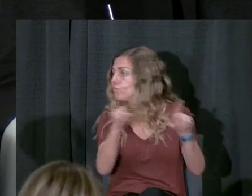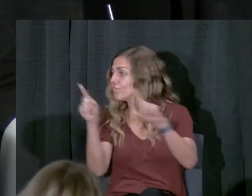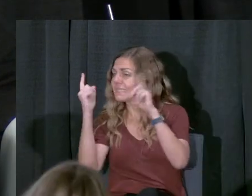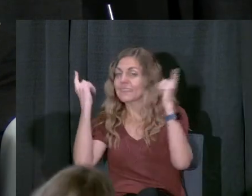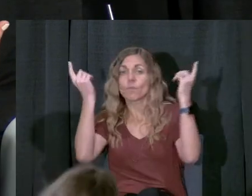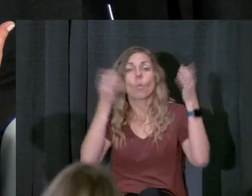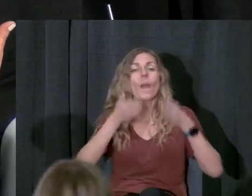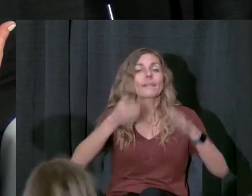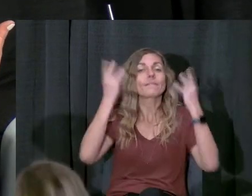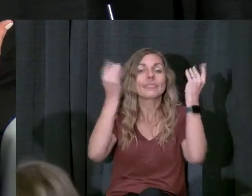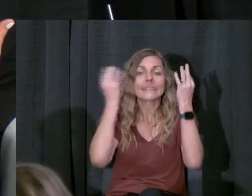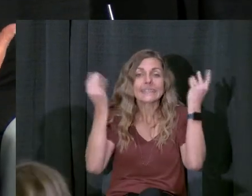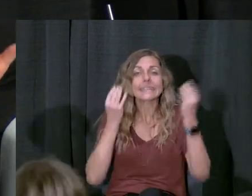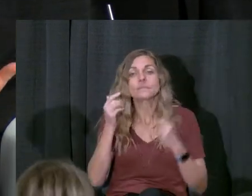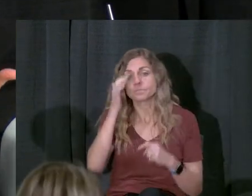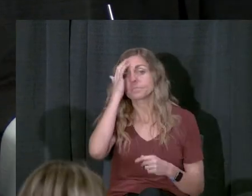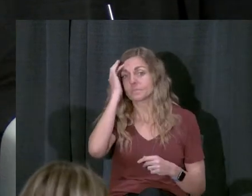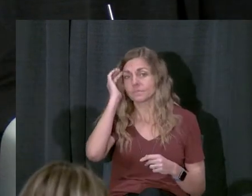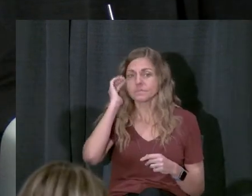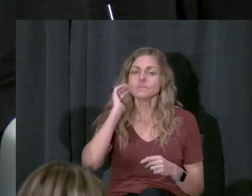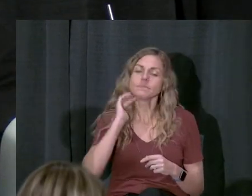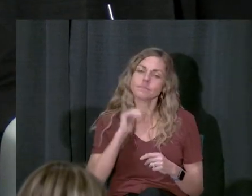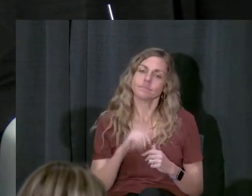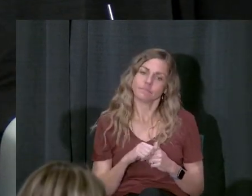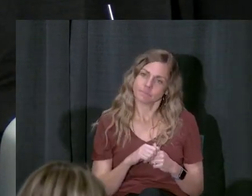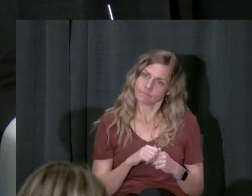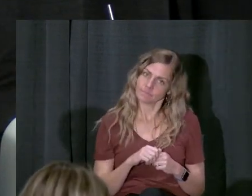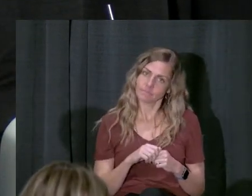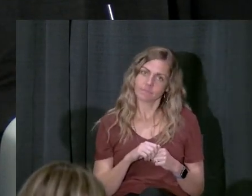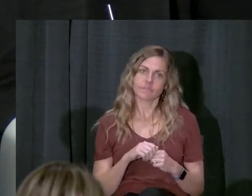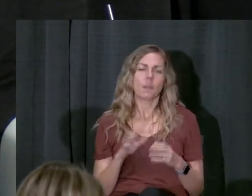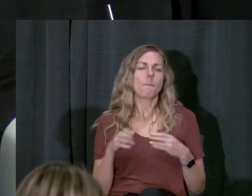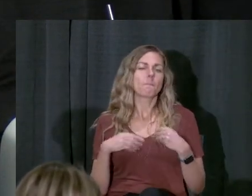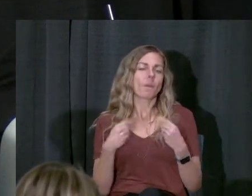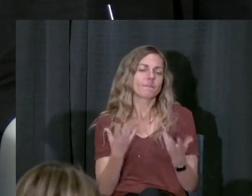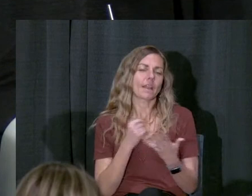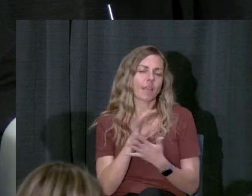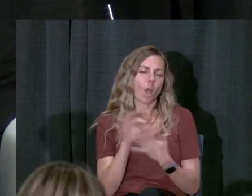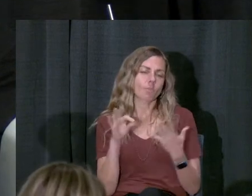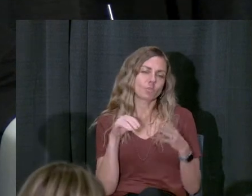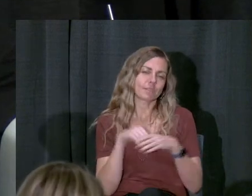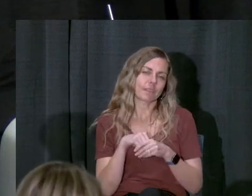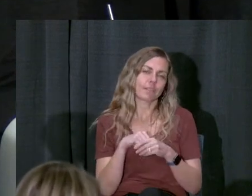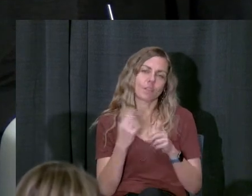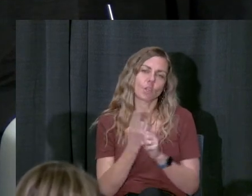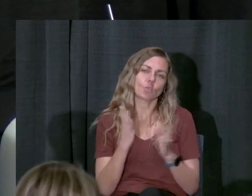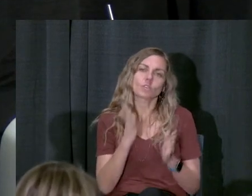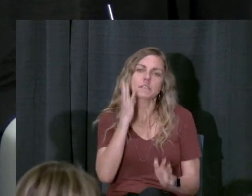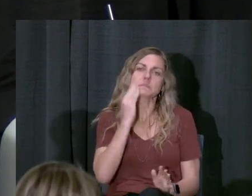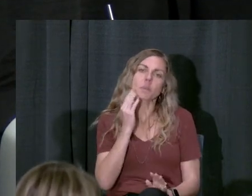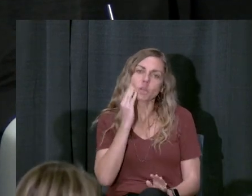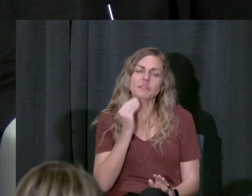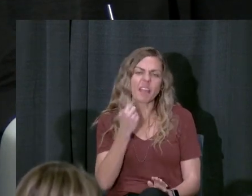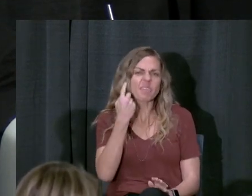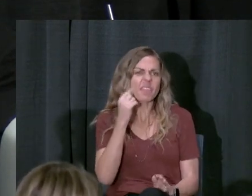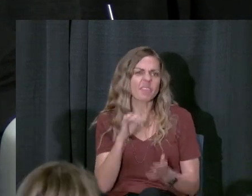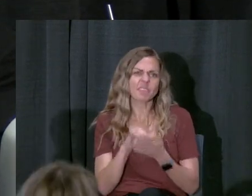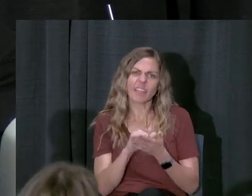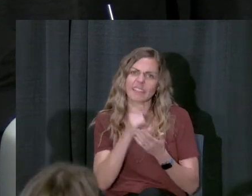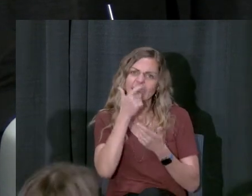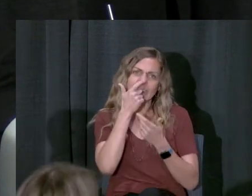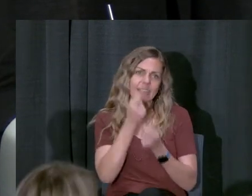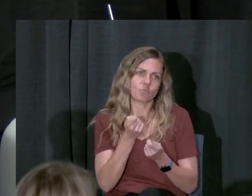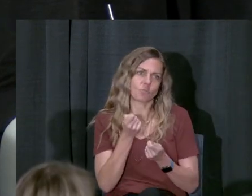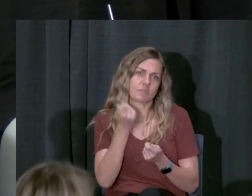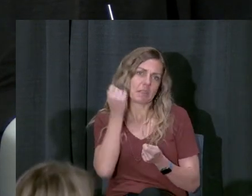differently, and just providing those options in the user experience, I think that's an interesting idea for me and where